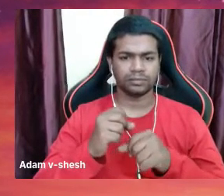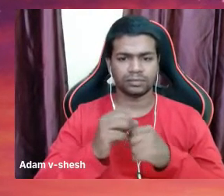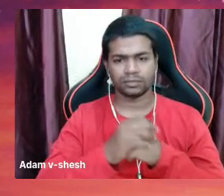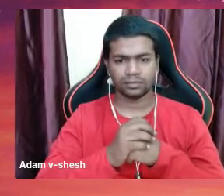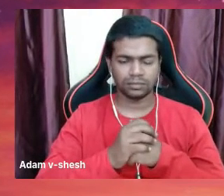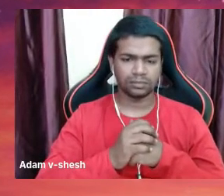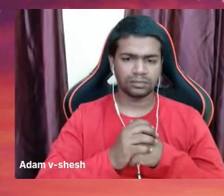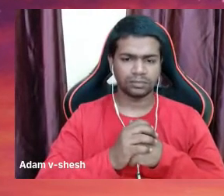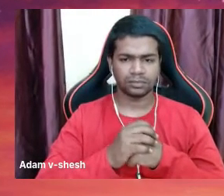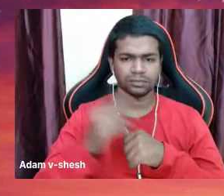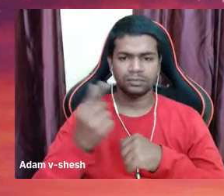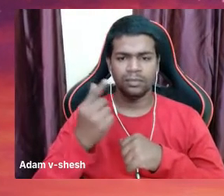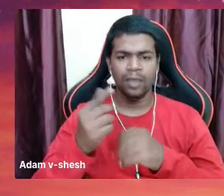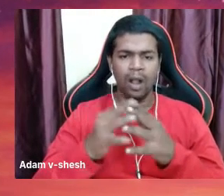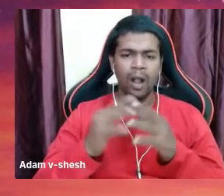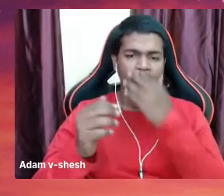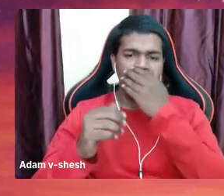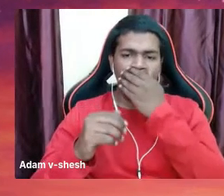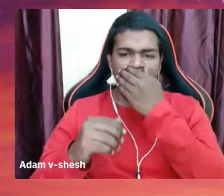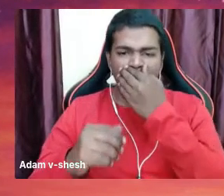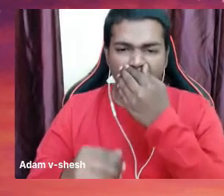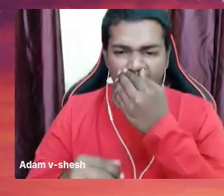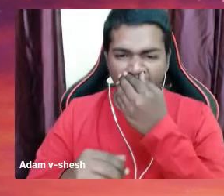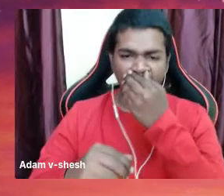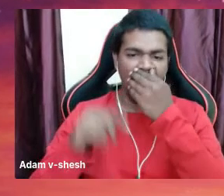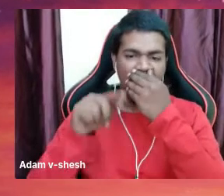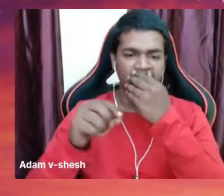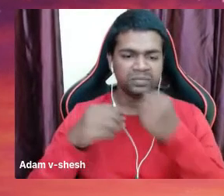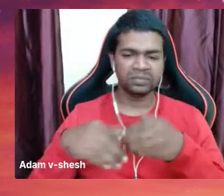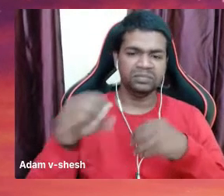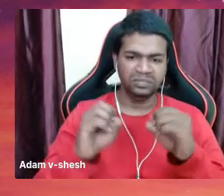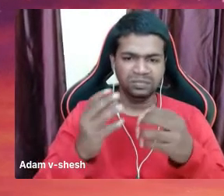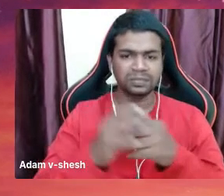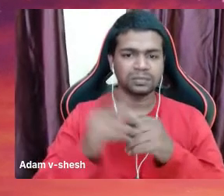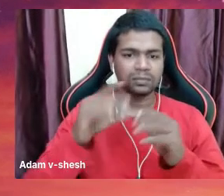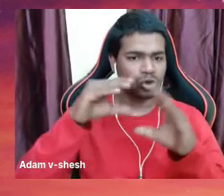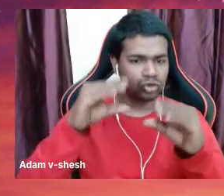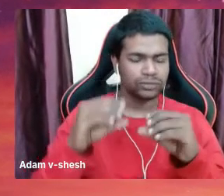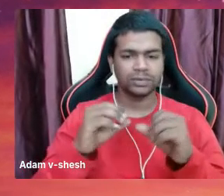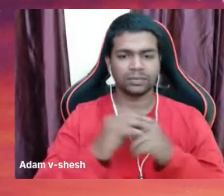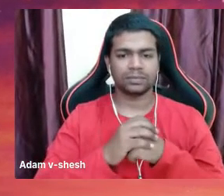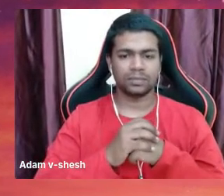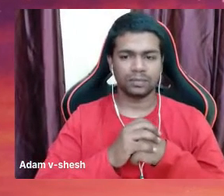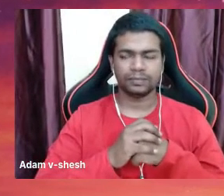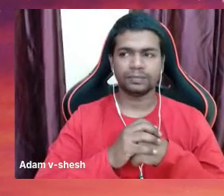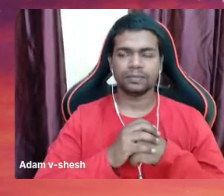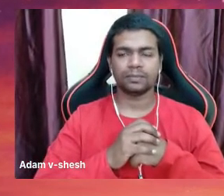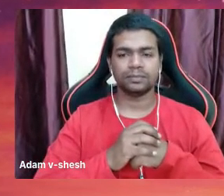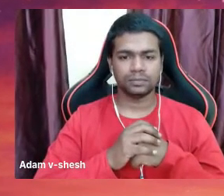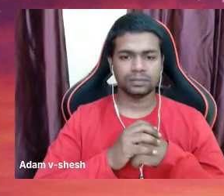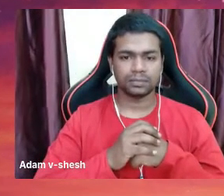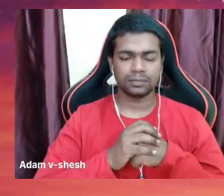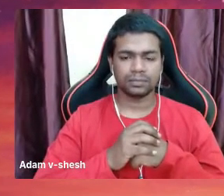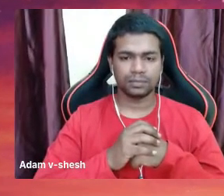gained a lot of users, etc. But now we need to start going into the deeper layers of the software stack. Right, the middle layer